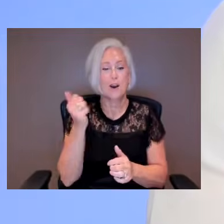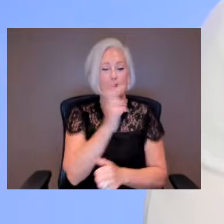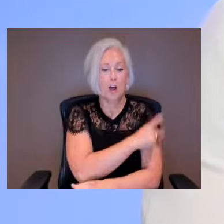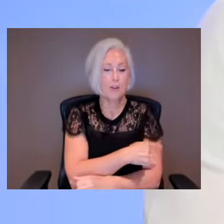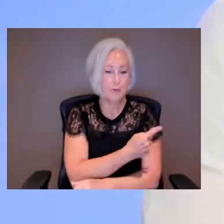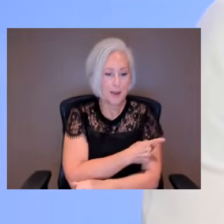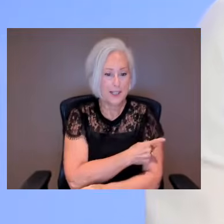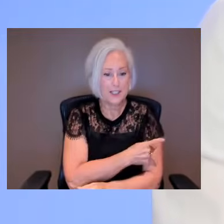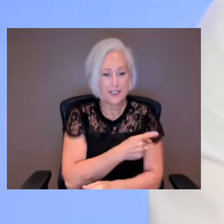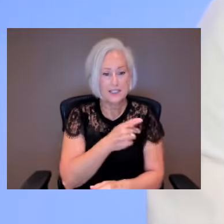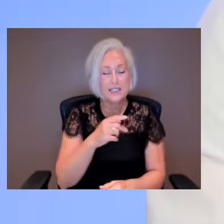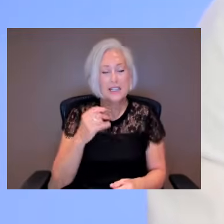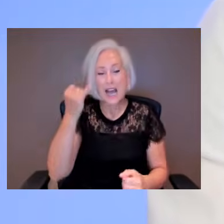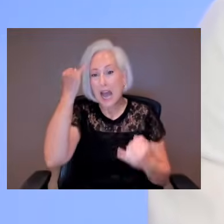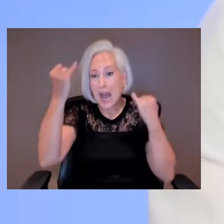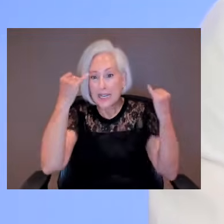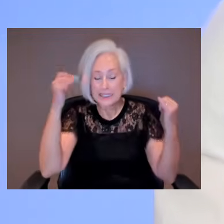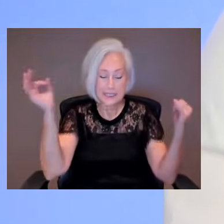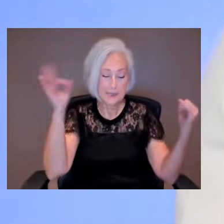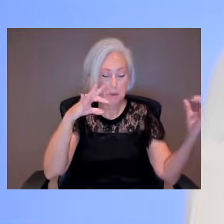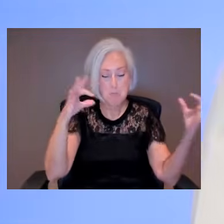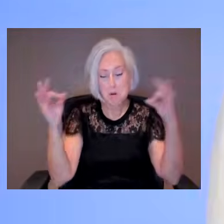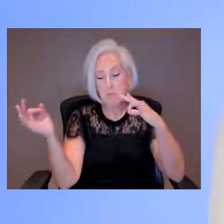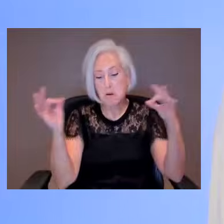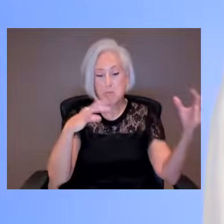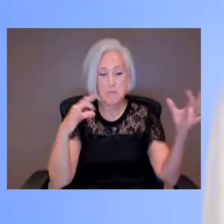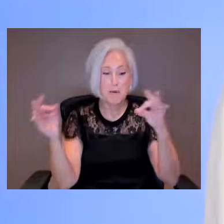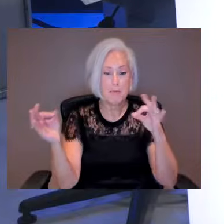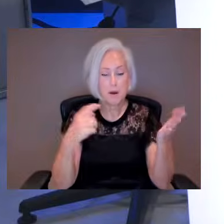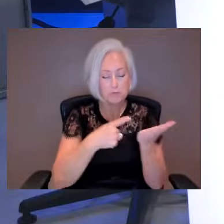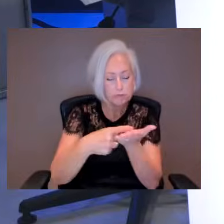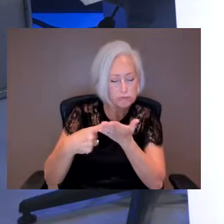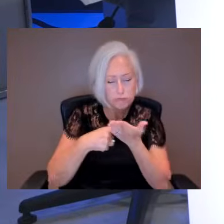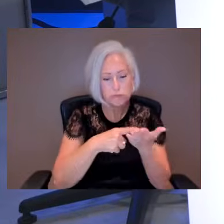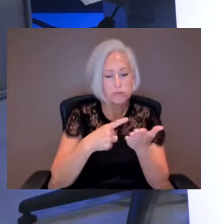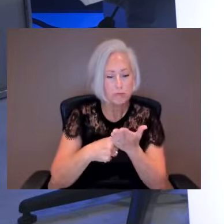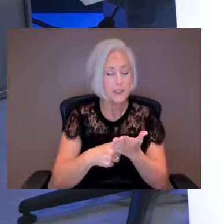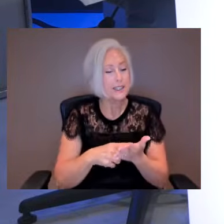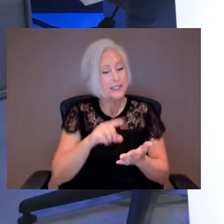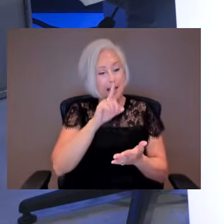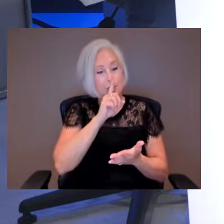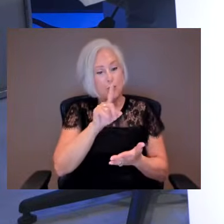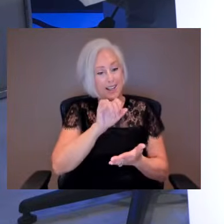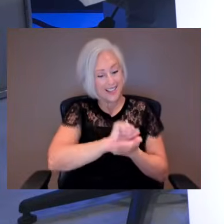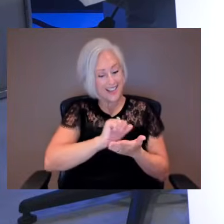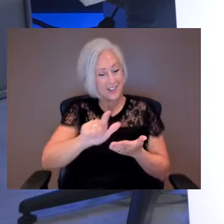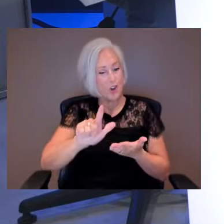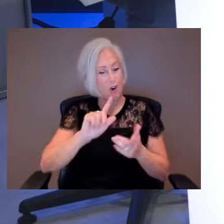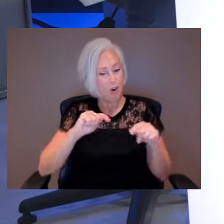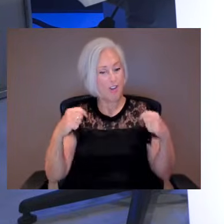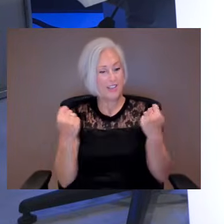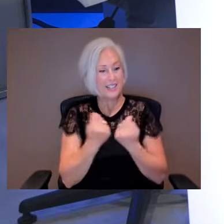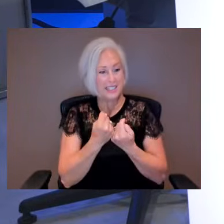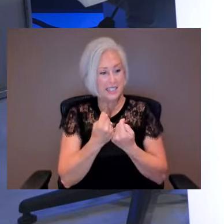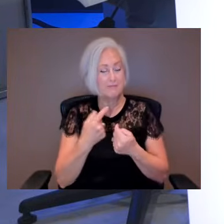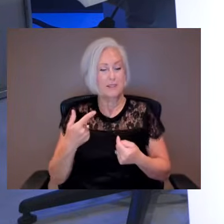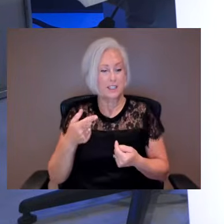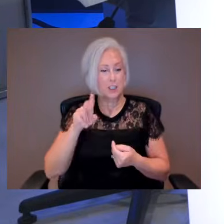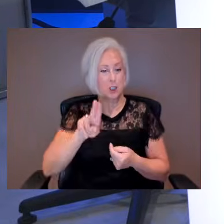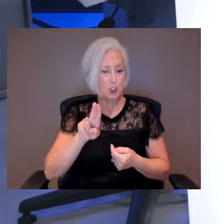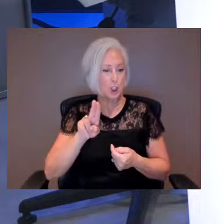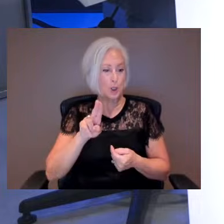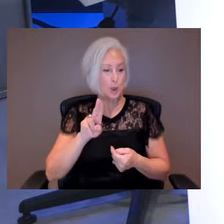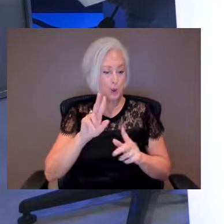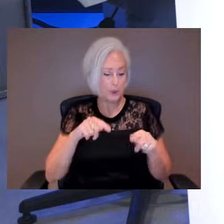each other, message each other. And I'd say that goes across the board for our entire teams. Our GU team here, very collegial.